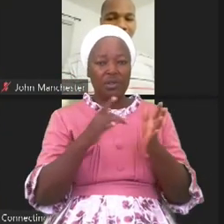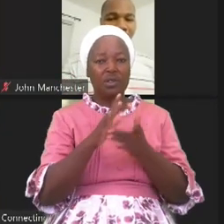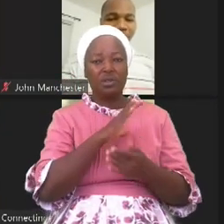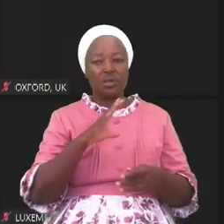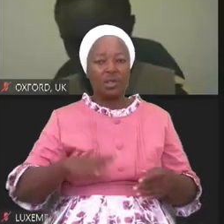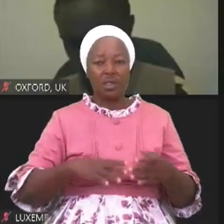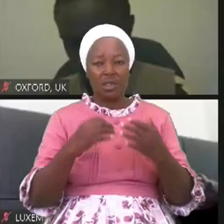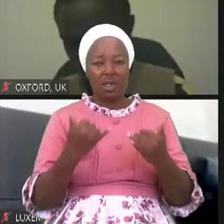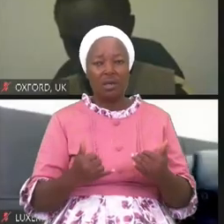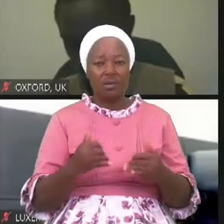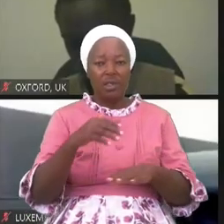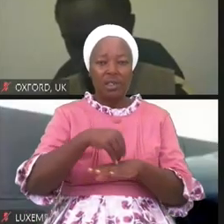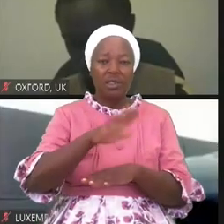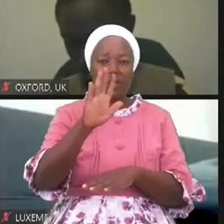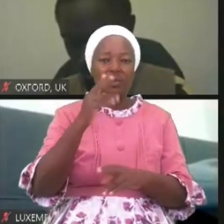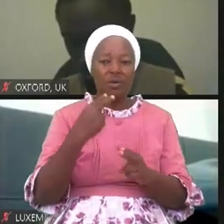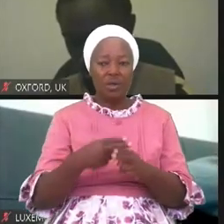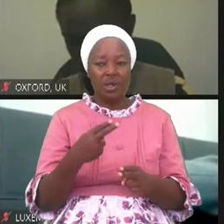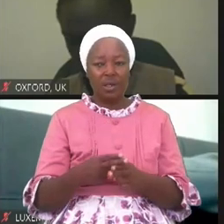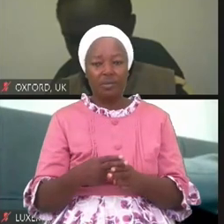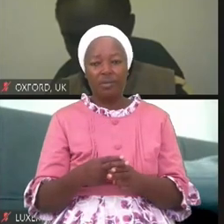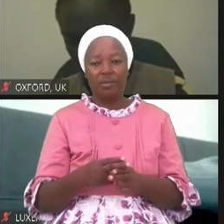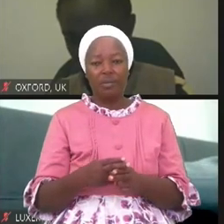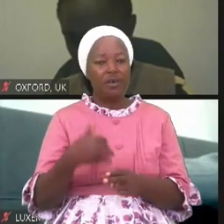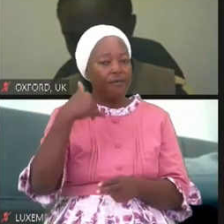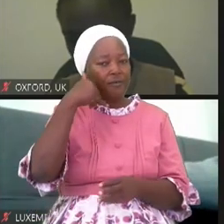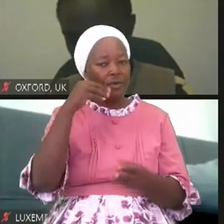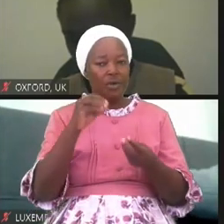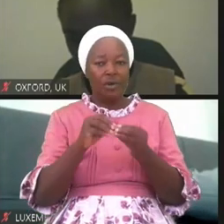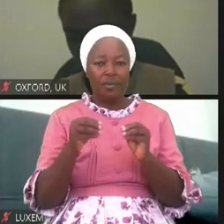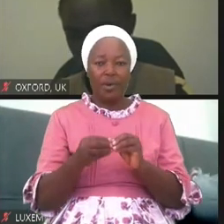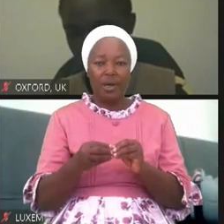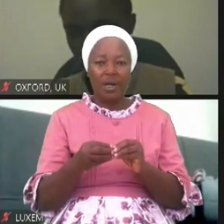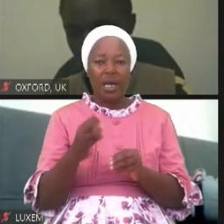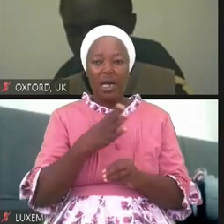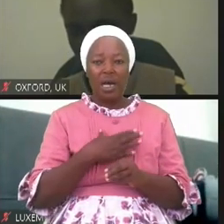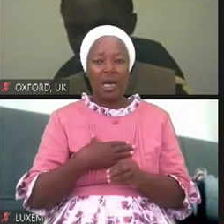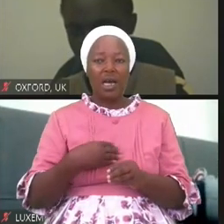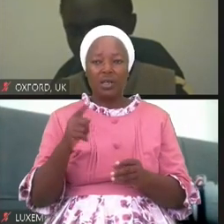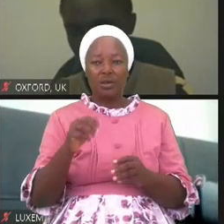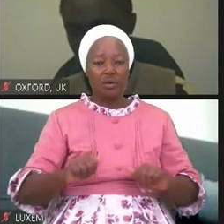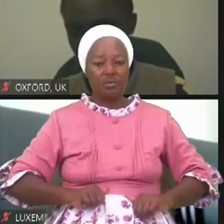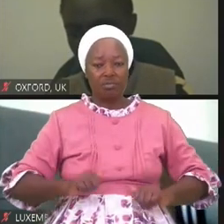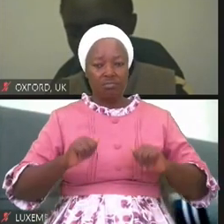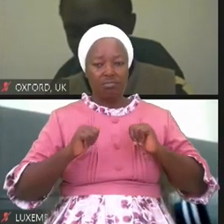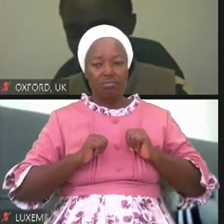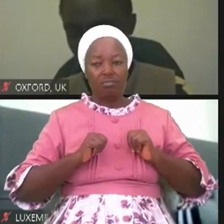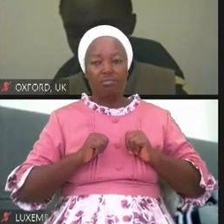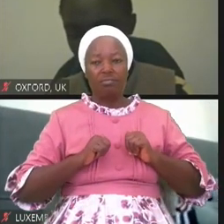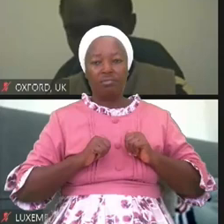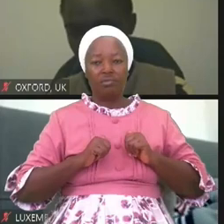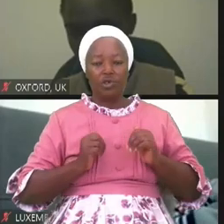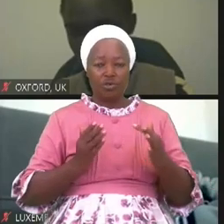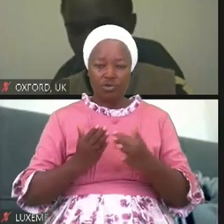phone number, and your location address via SMS or